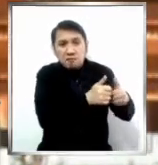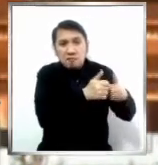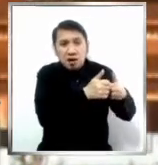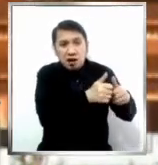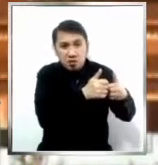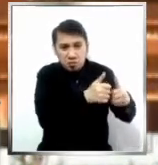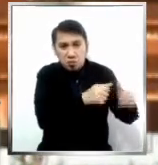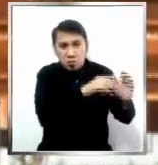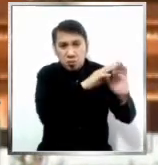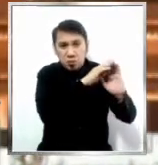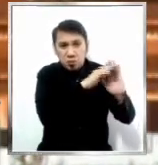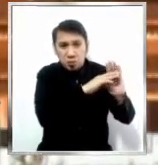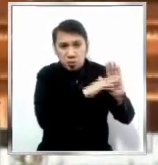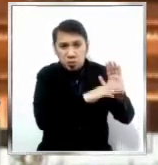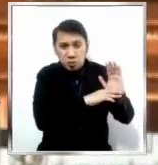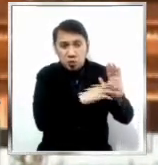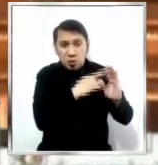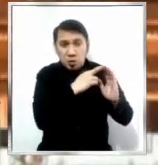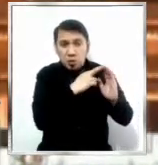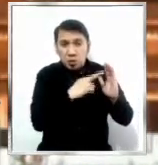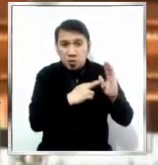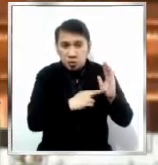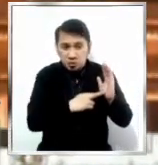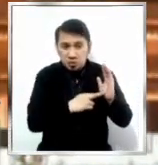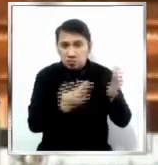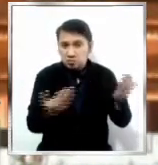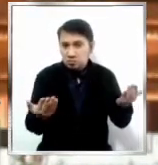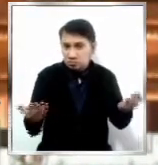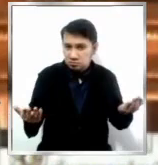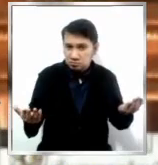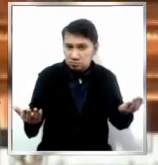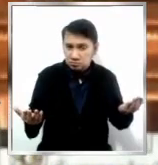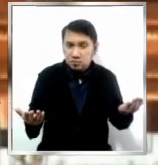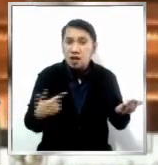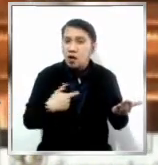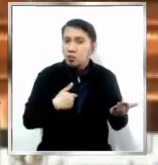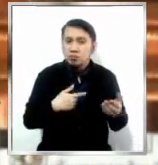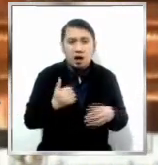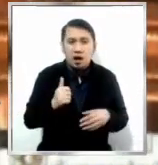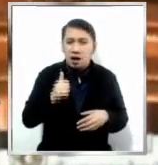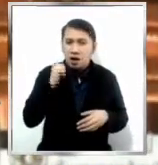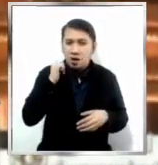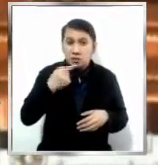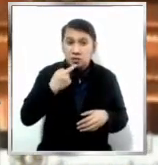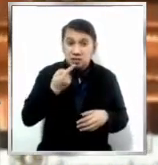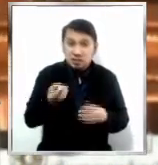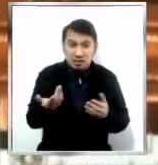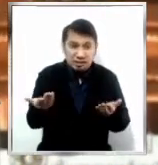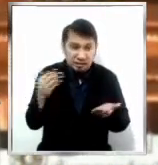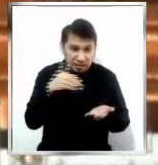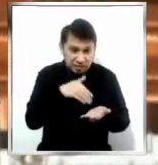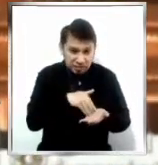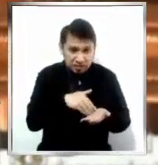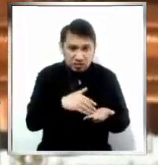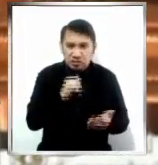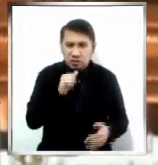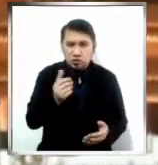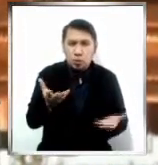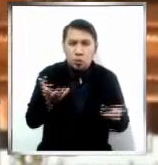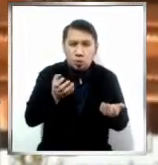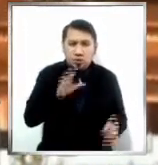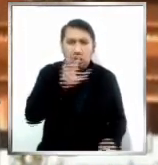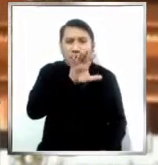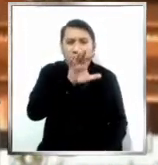protocols. Ayaw ko na lang sabihin uli because I do not want to quarrel with you.